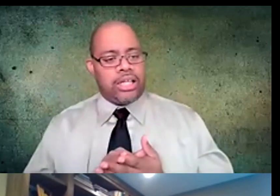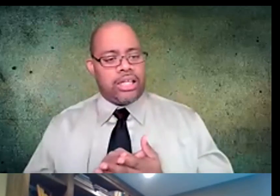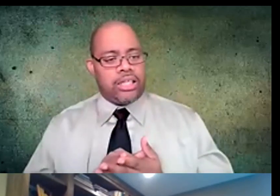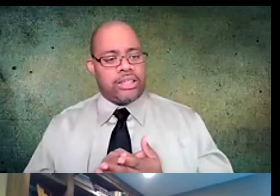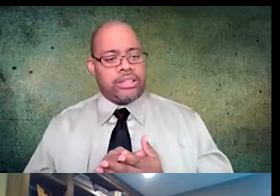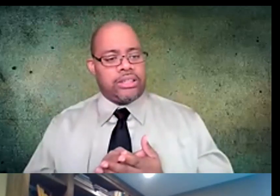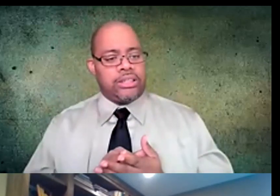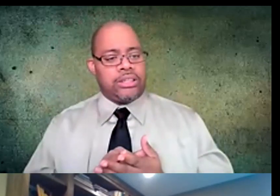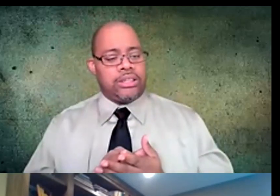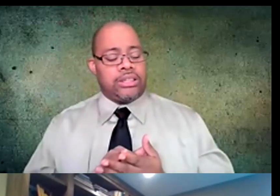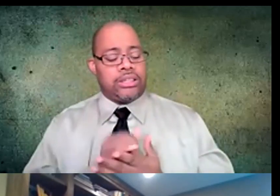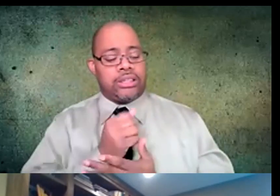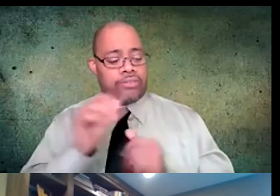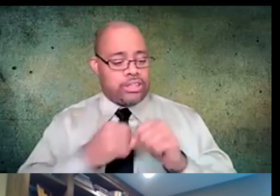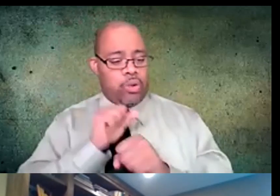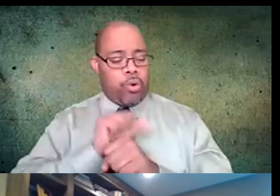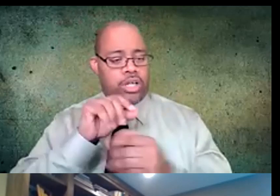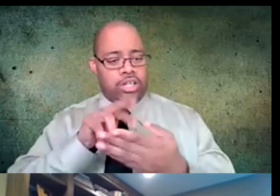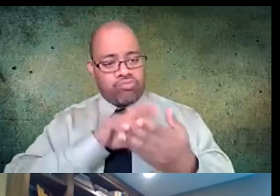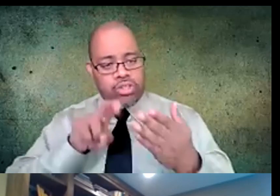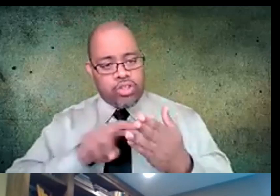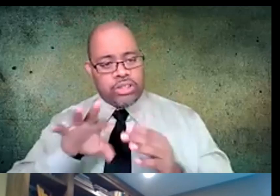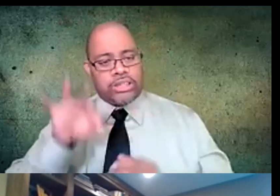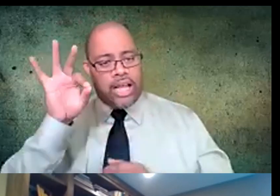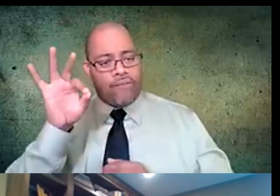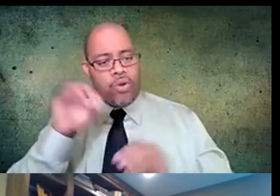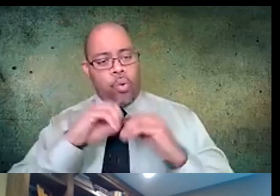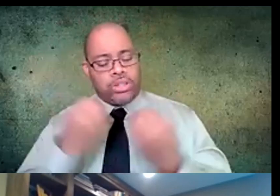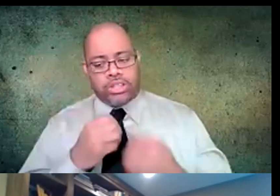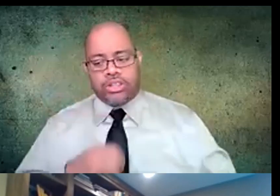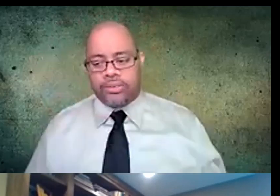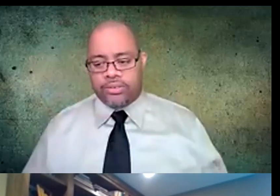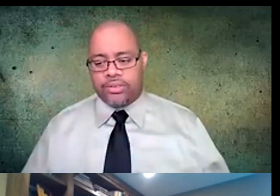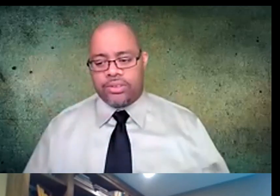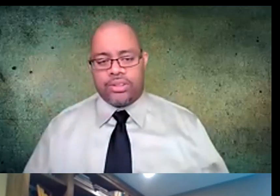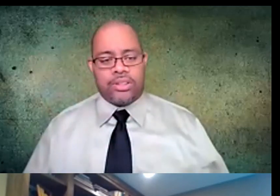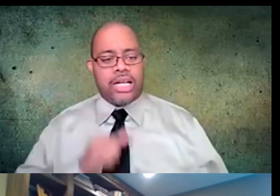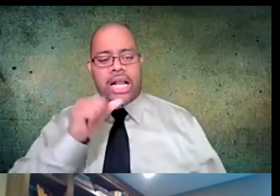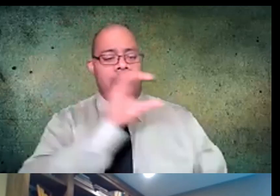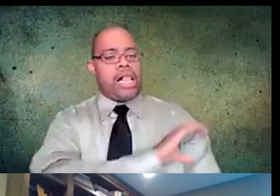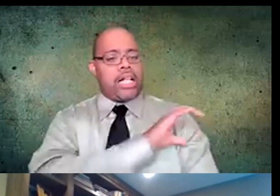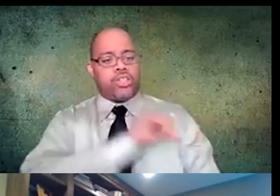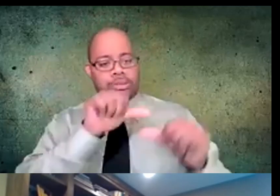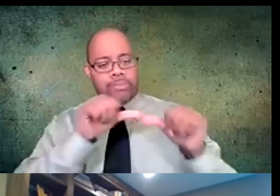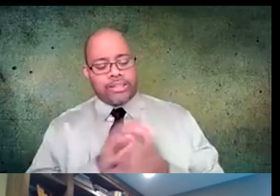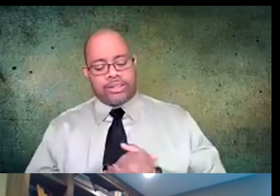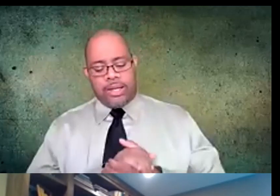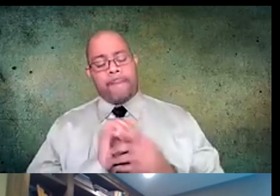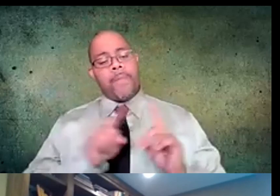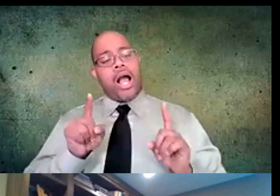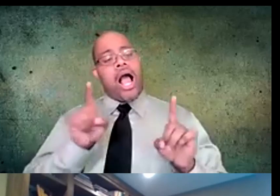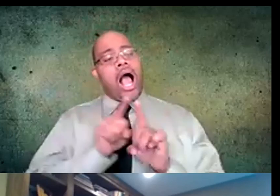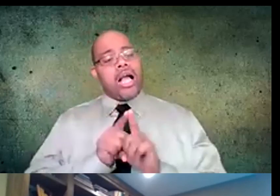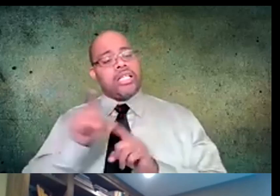initial several years they work in the research discovery organizations, non-clinical space. But as